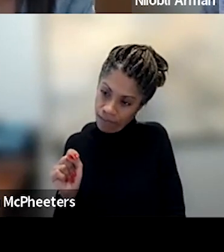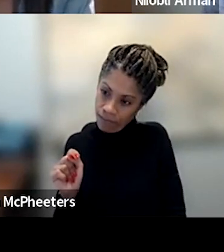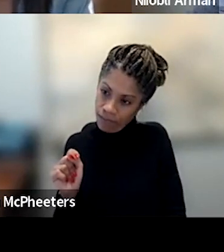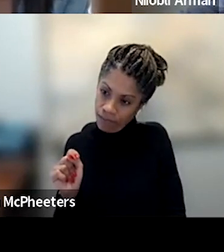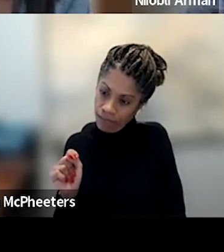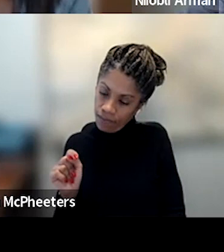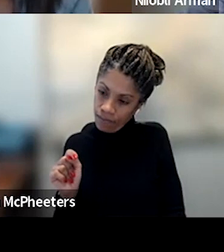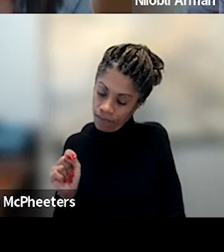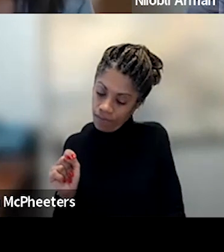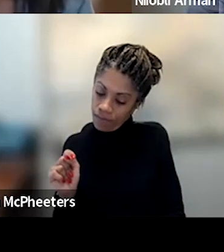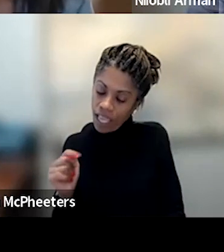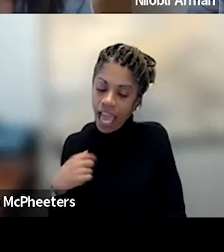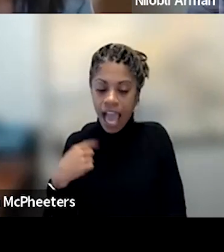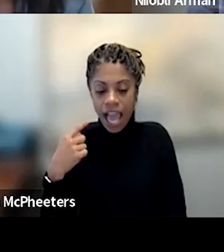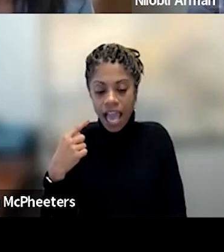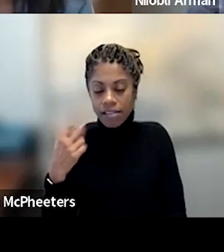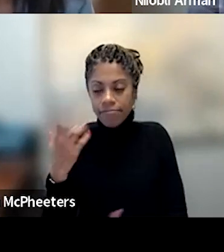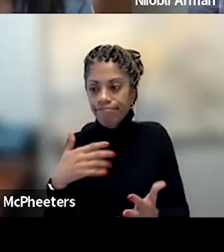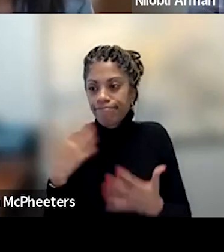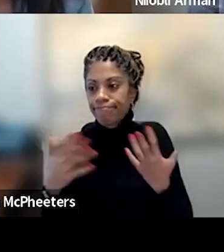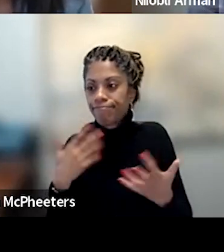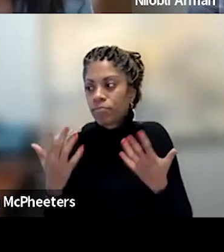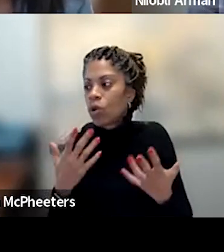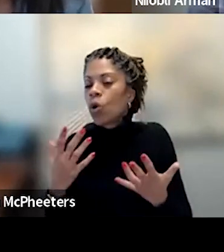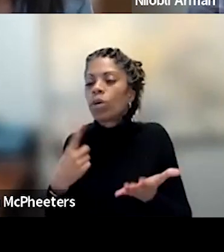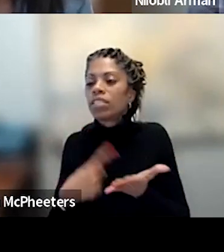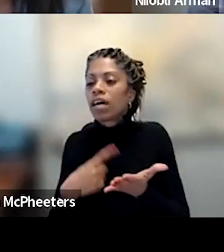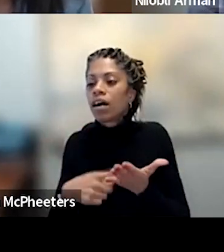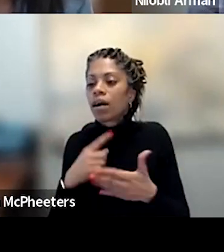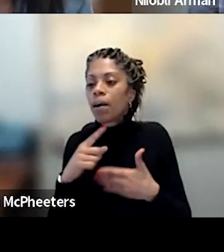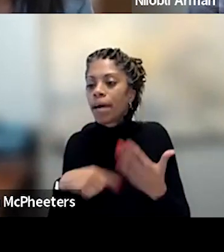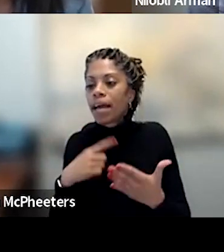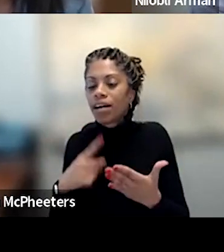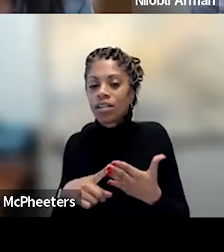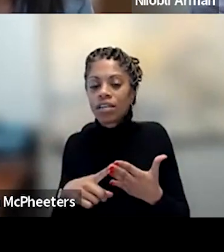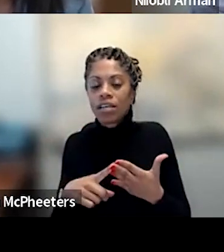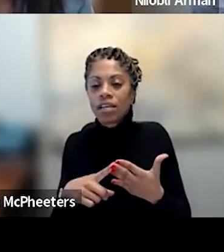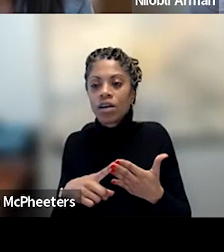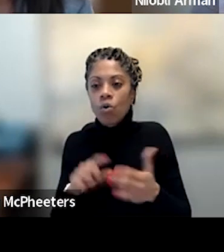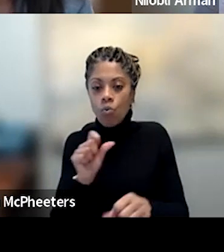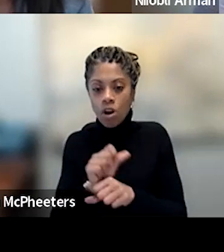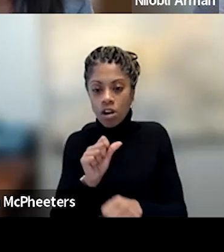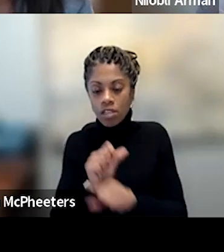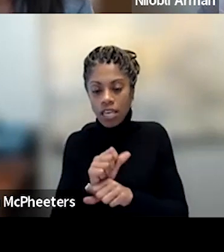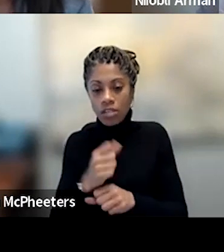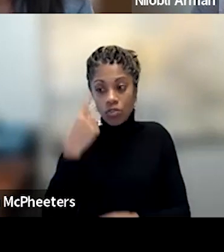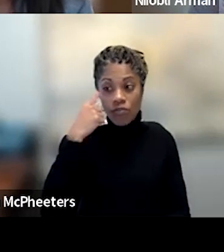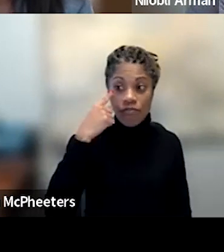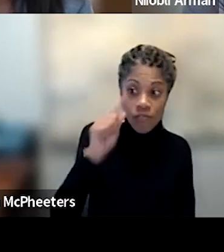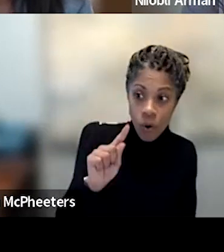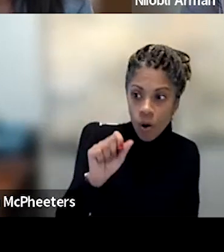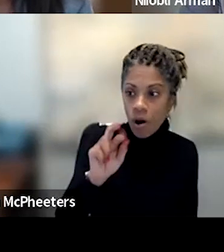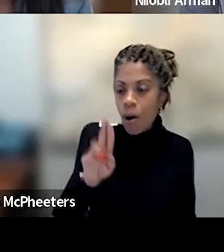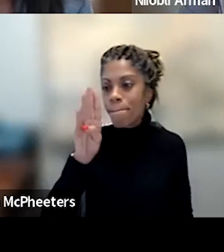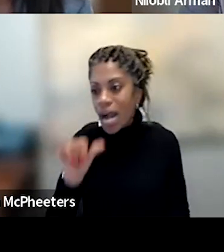a lot of us funders talk about funding work that is by and for the communities that are affected. And